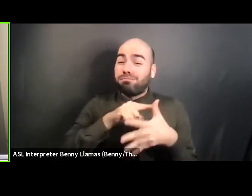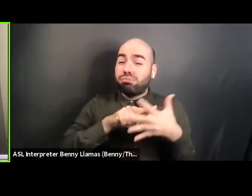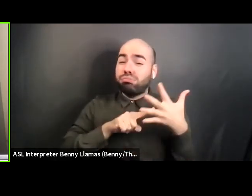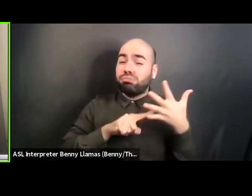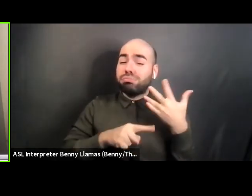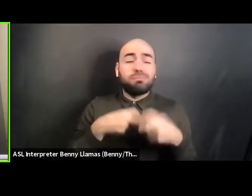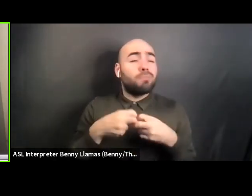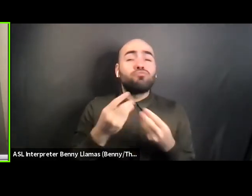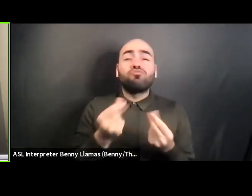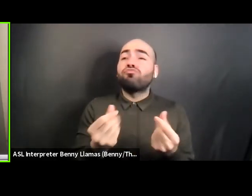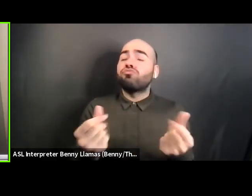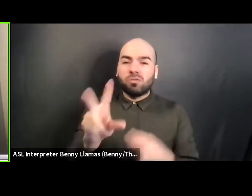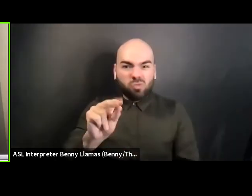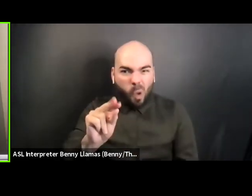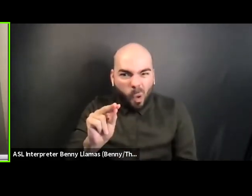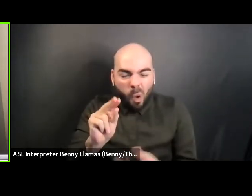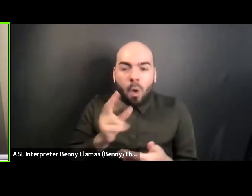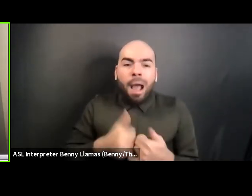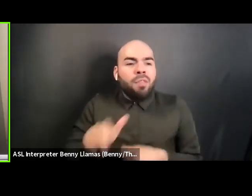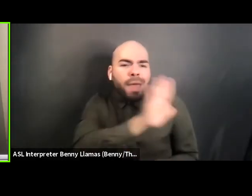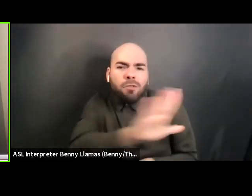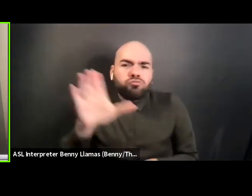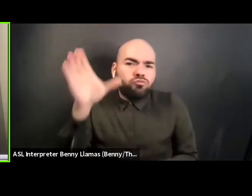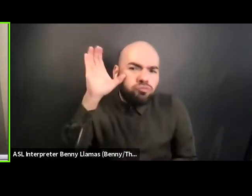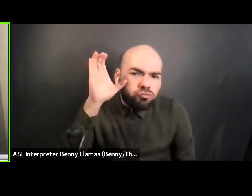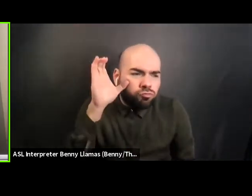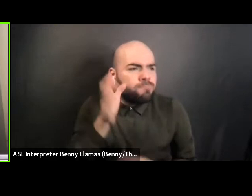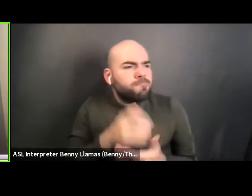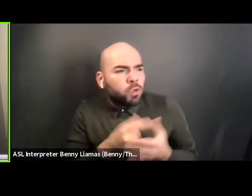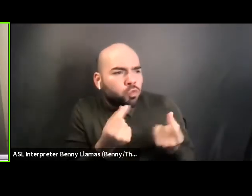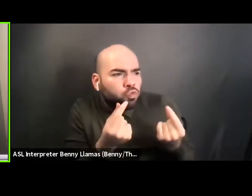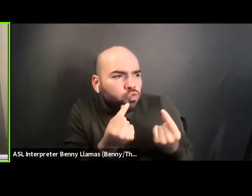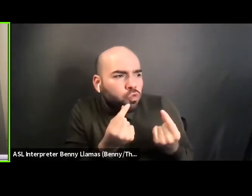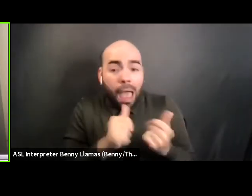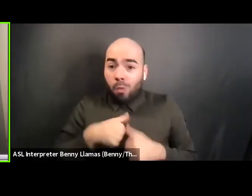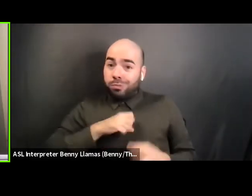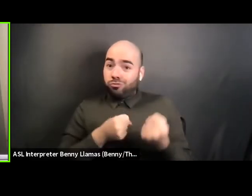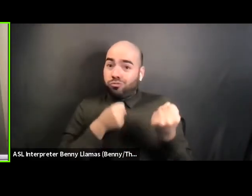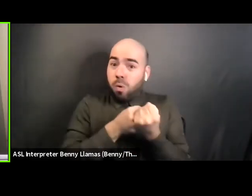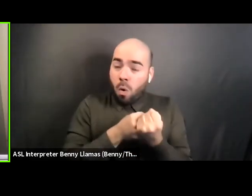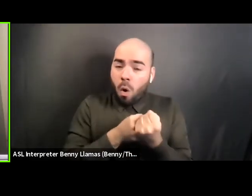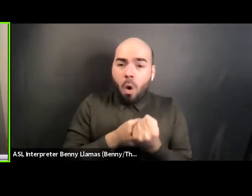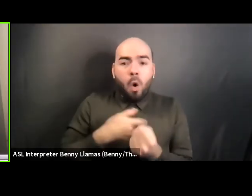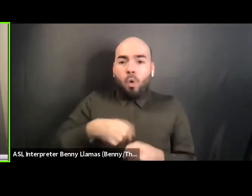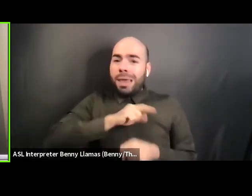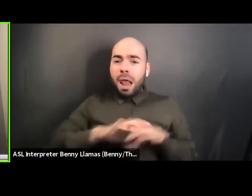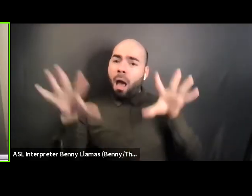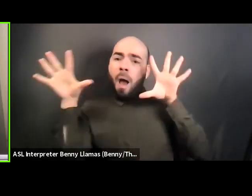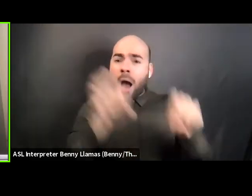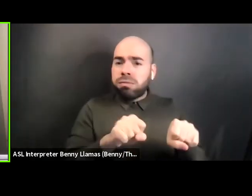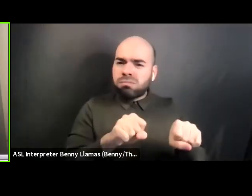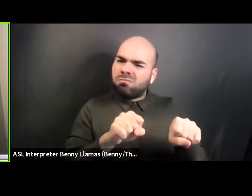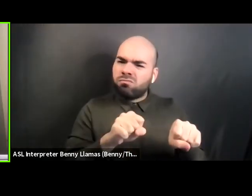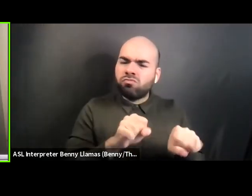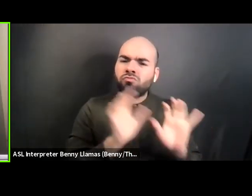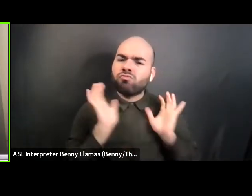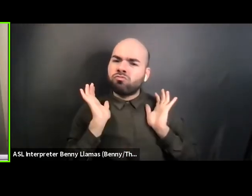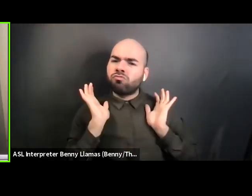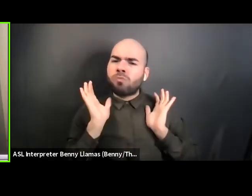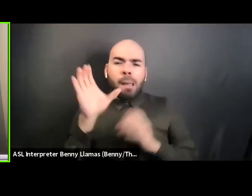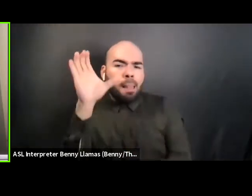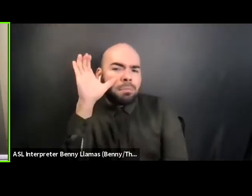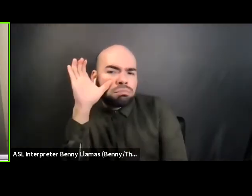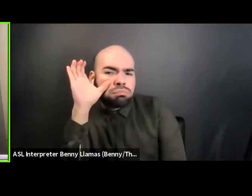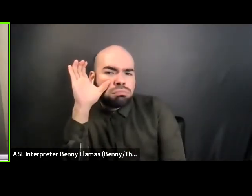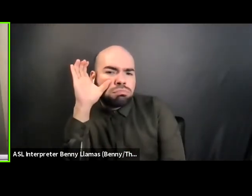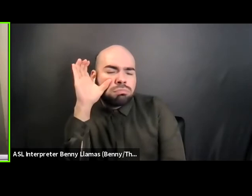and how the rest of us must support. Time to step back and listen. Turning it